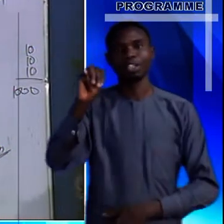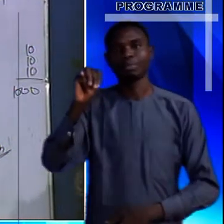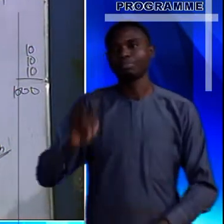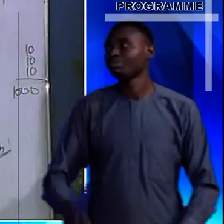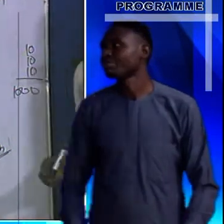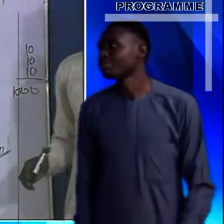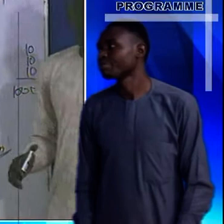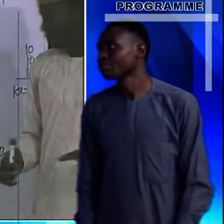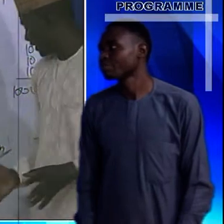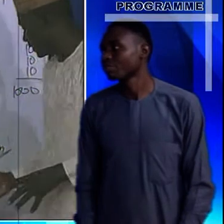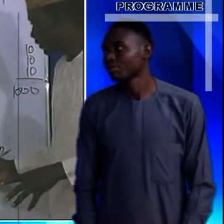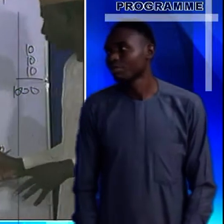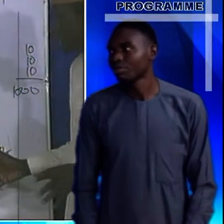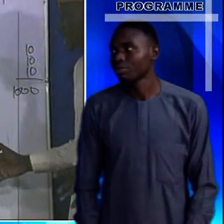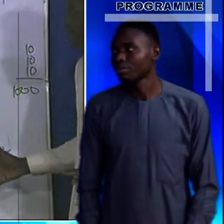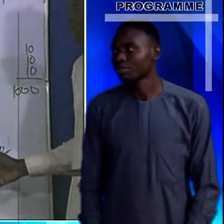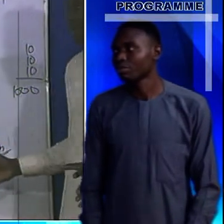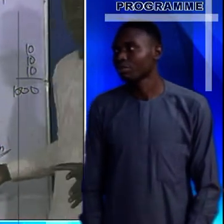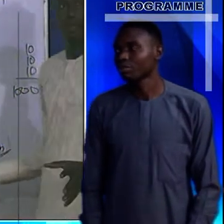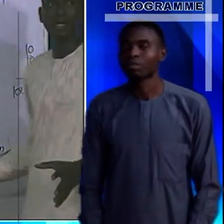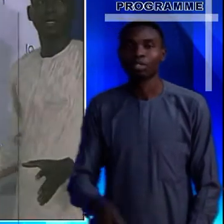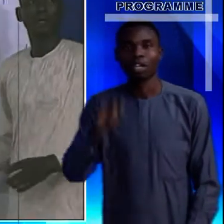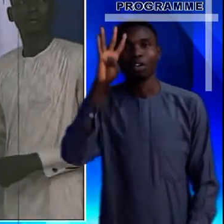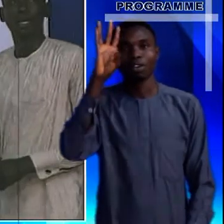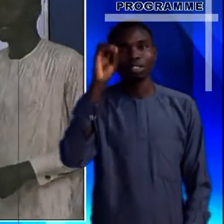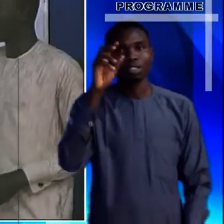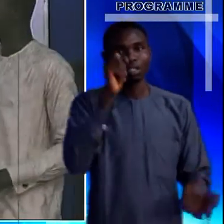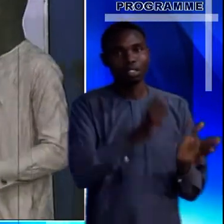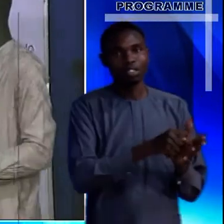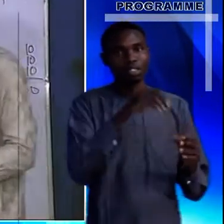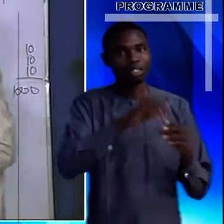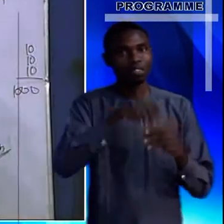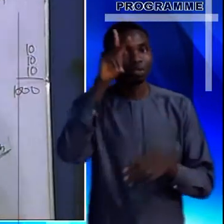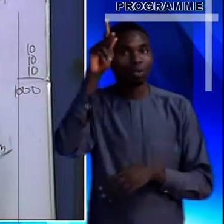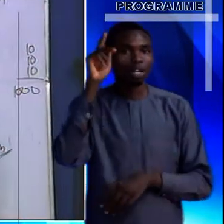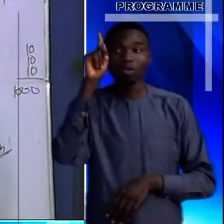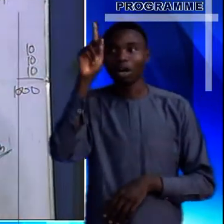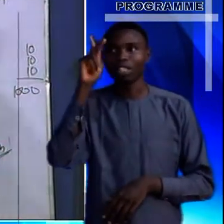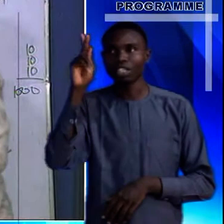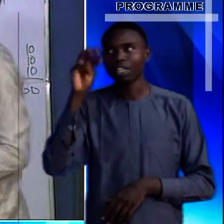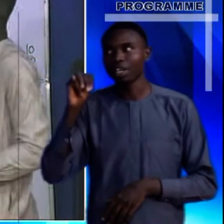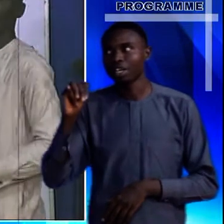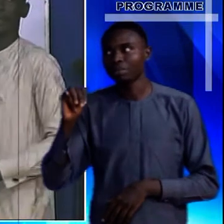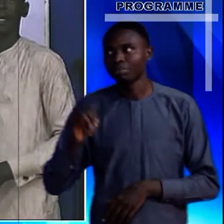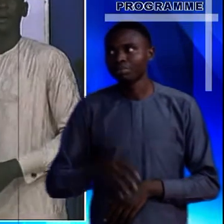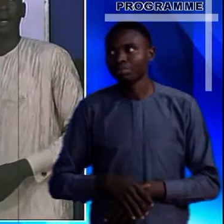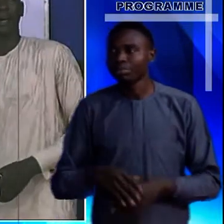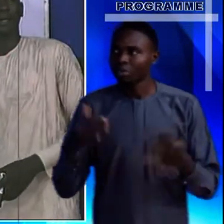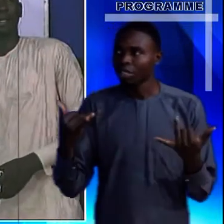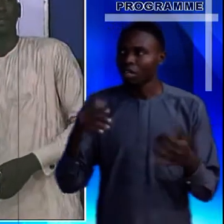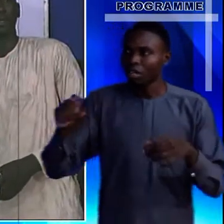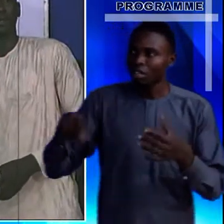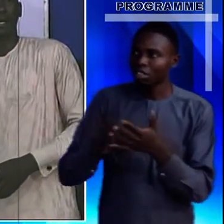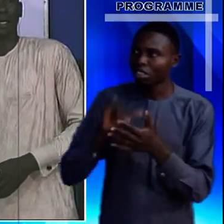We have 40,000 meters in only 1 kilometer. Please, students at home, this is the way we can convert